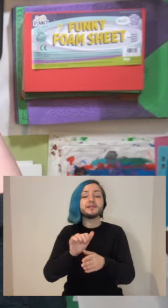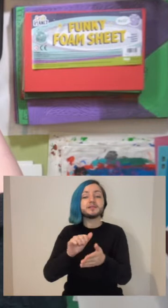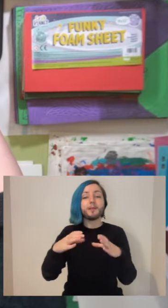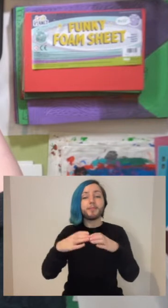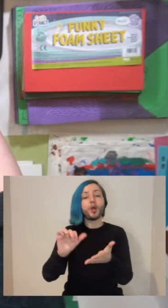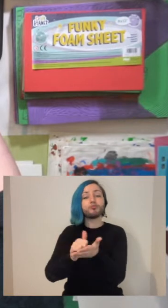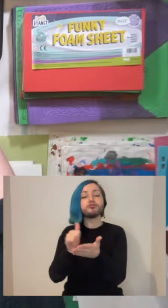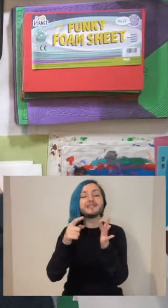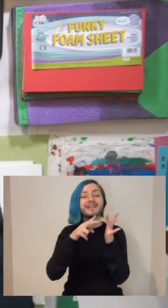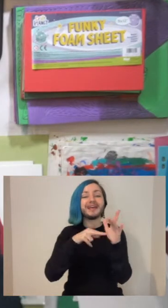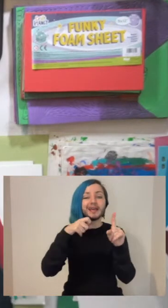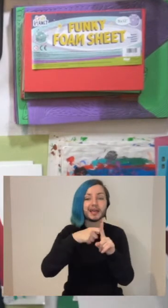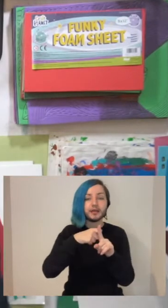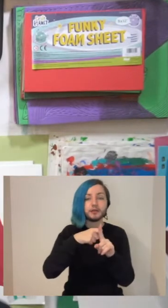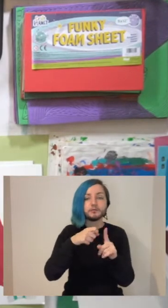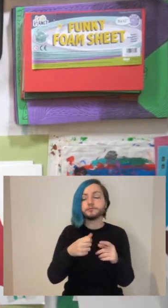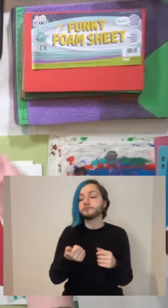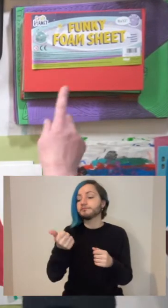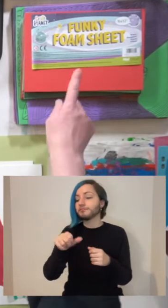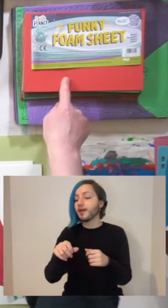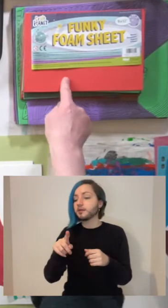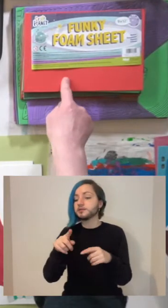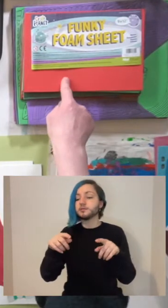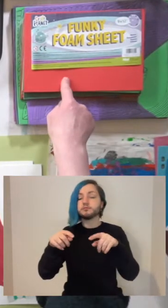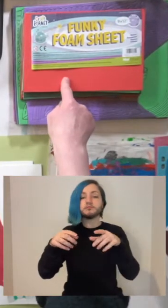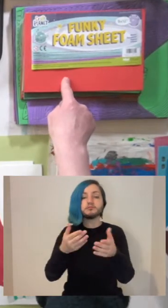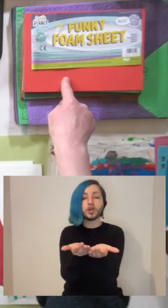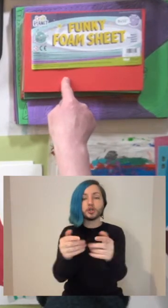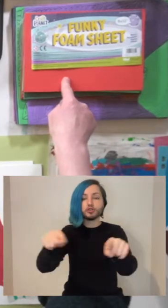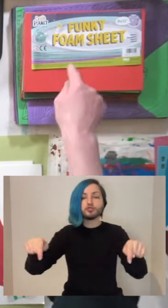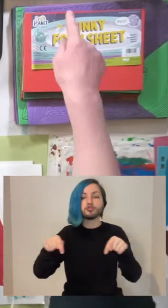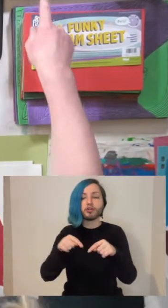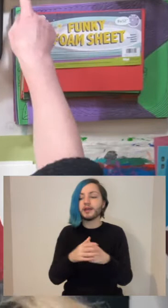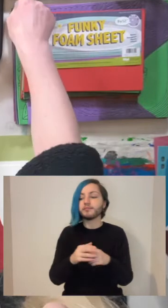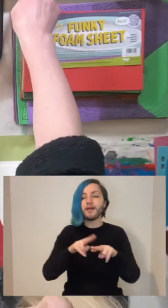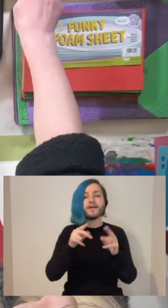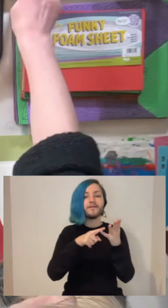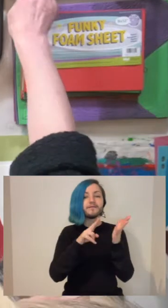Water-based block printing ink and a tray. Funky foam sheets.